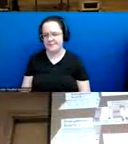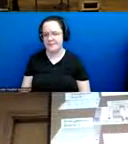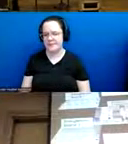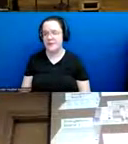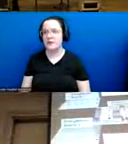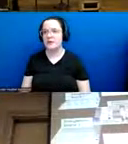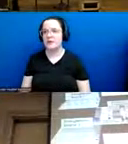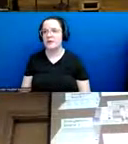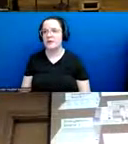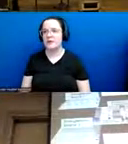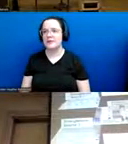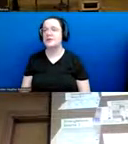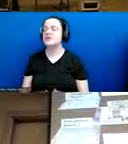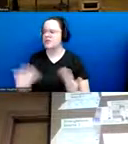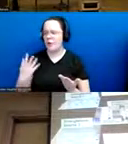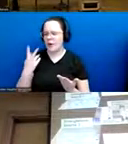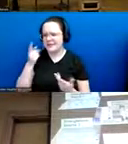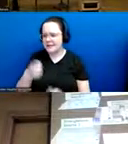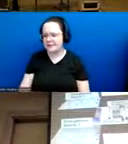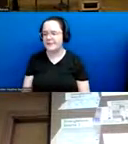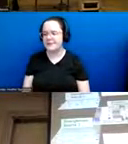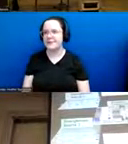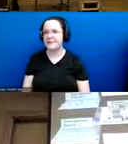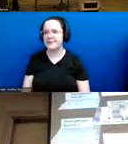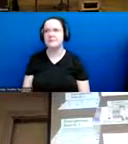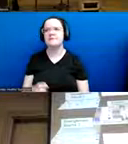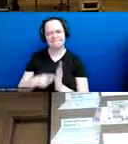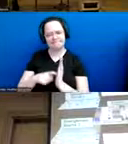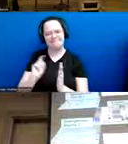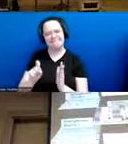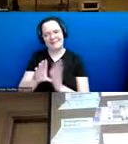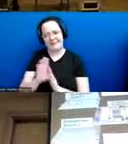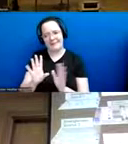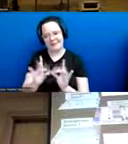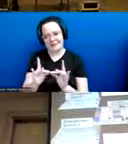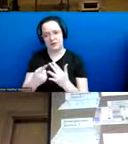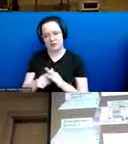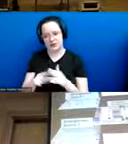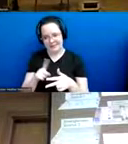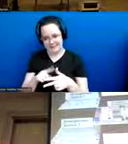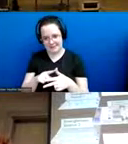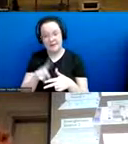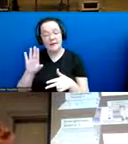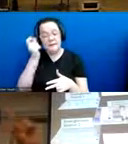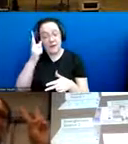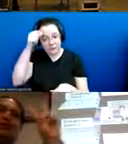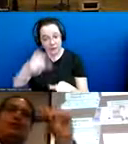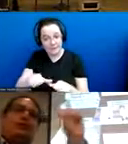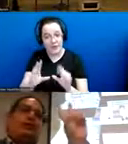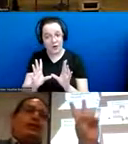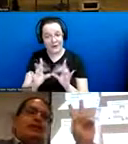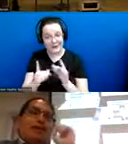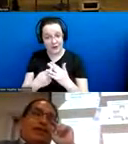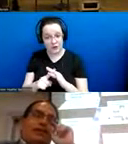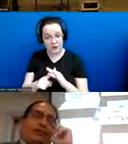you already see here. First of all, you need to develop entangled sources, right? But remember, these entangled sources, they need to